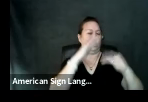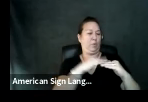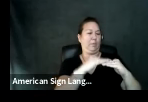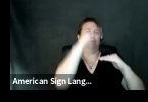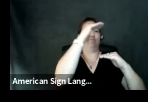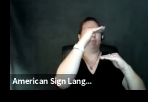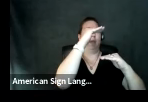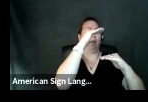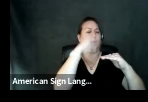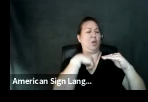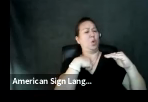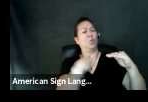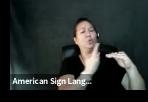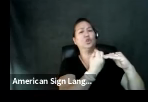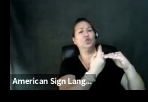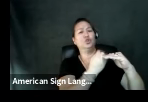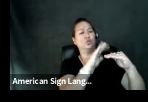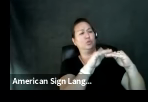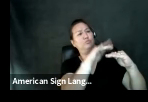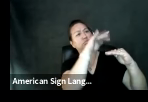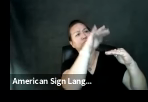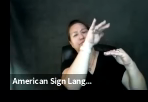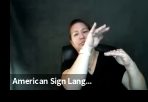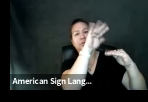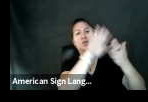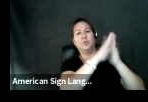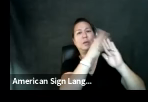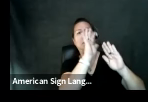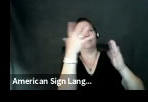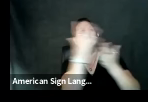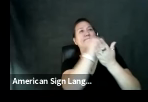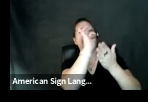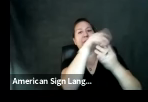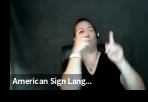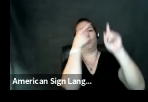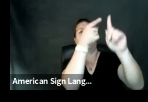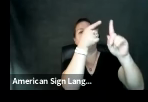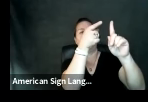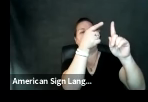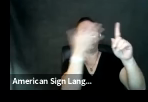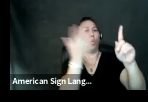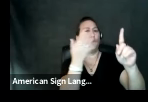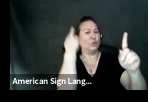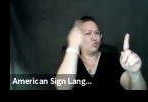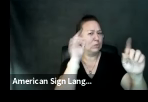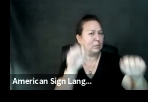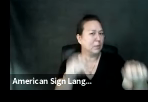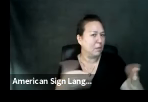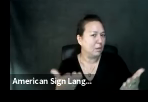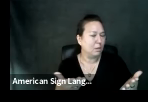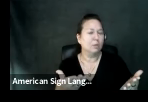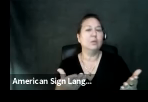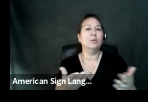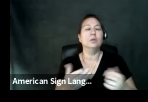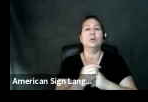what do we expect? What is a reasonable expectation that we can get the student from their current baseline in